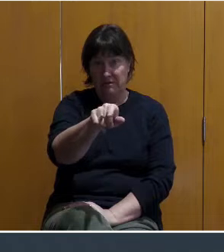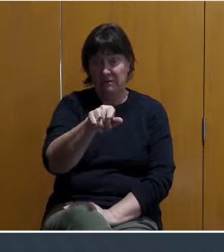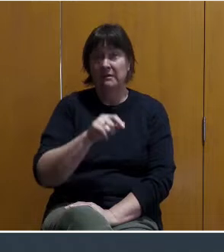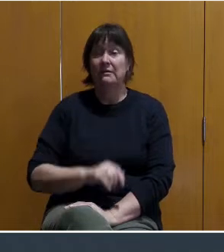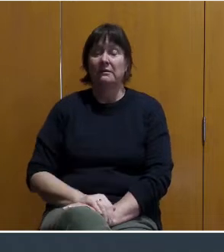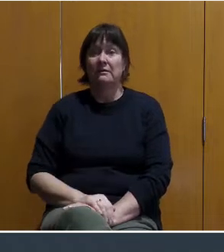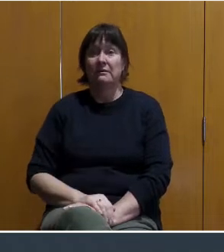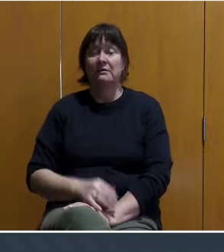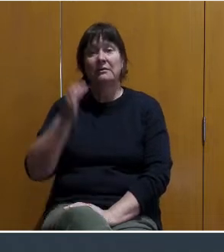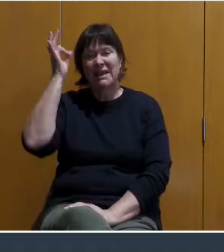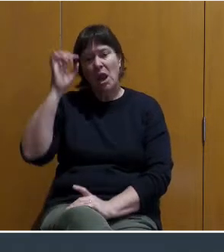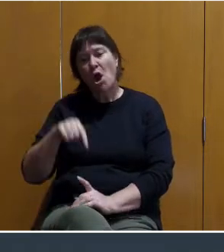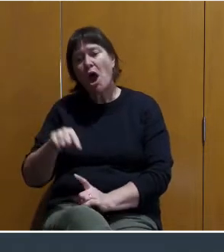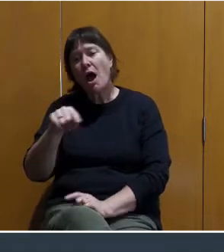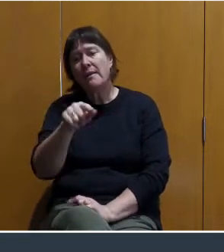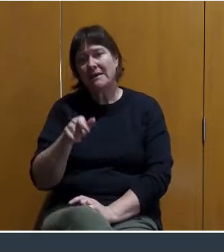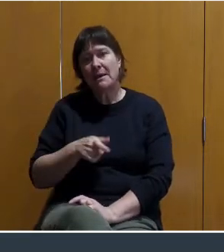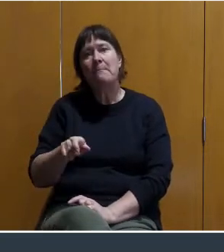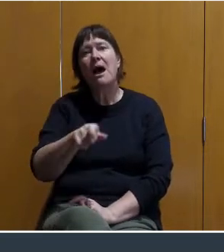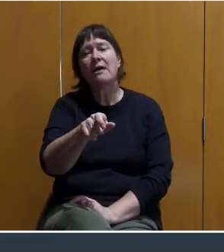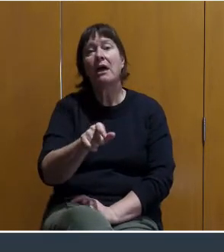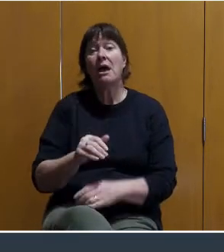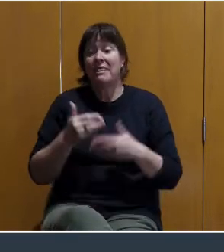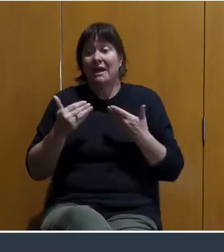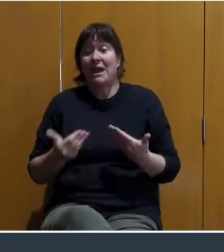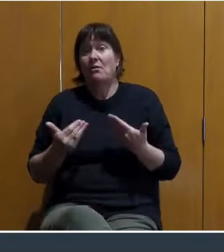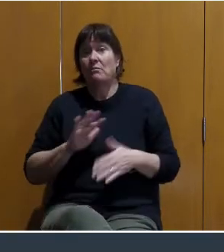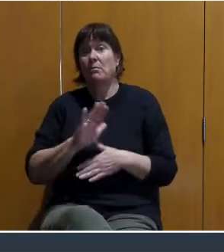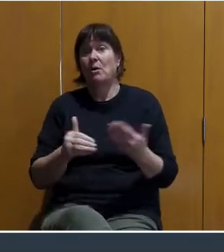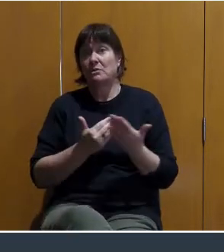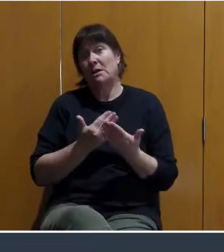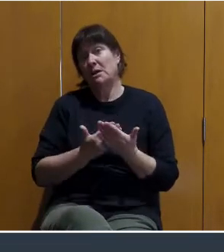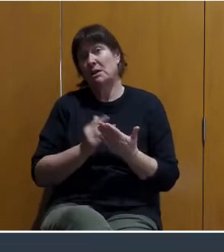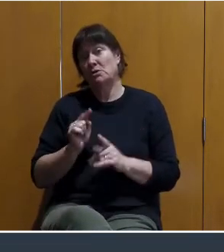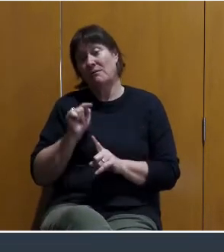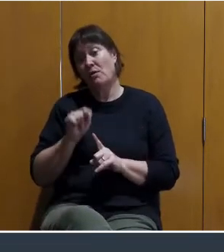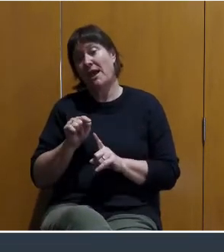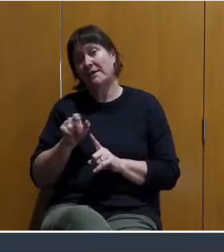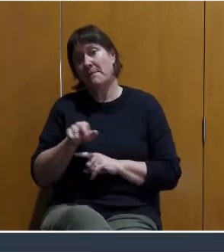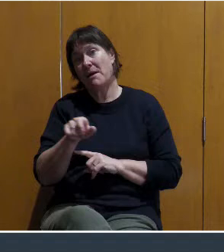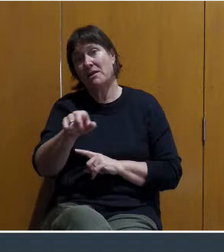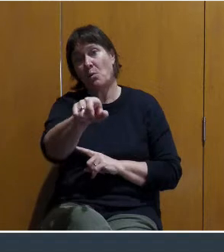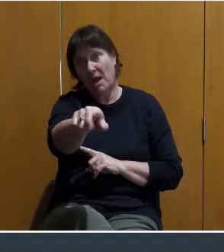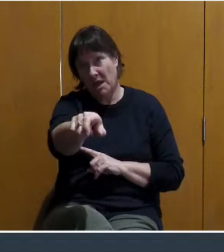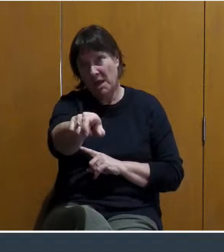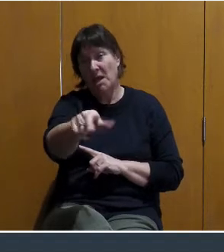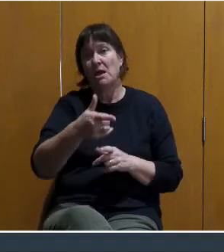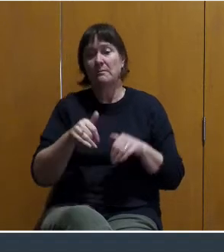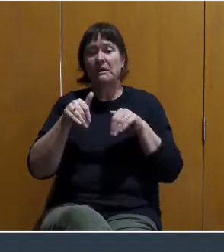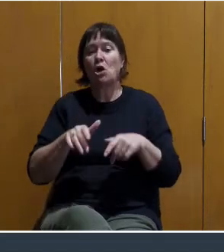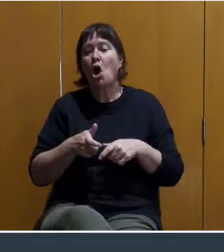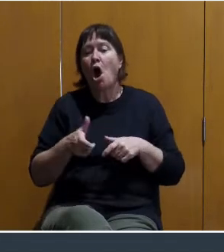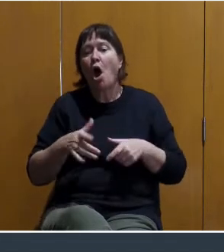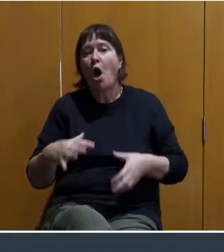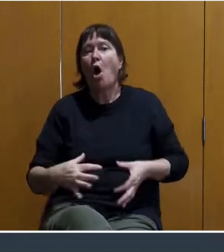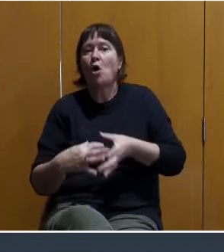highlighted that yellow line that currently the proposal is just for that pathway in that area to be on lead, but the rest